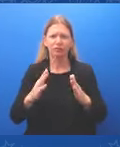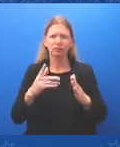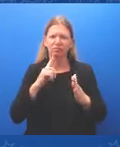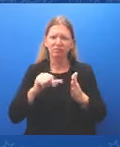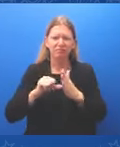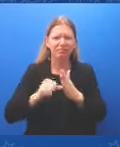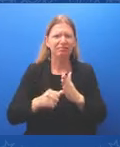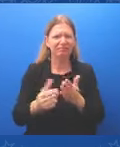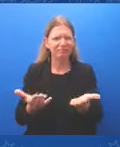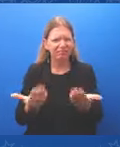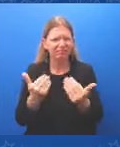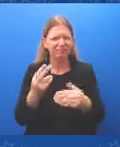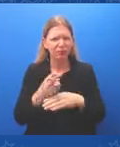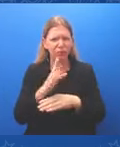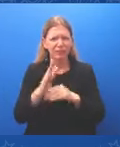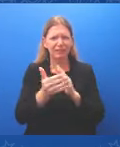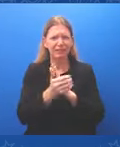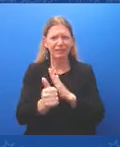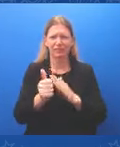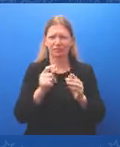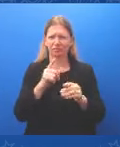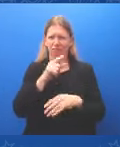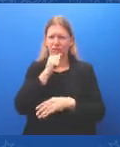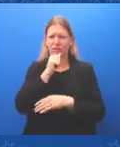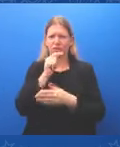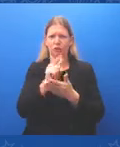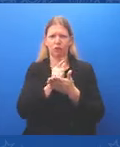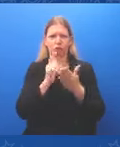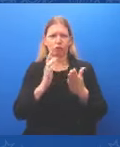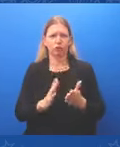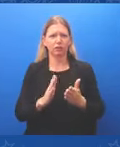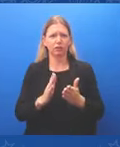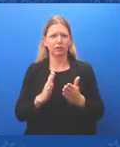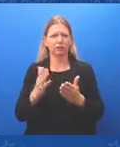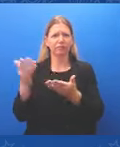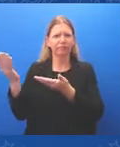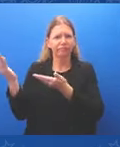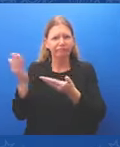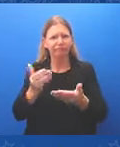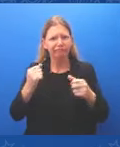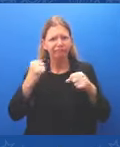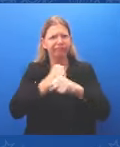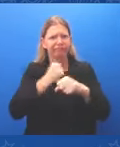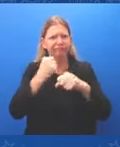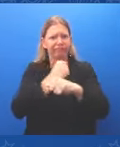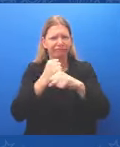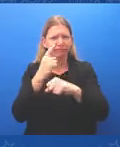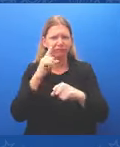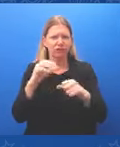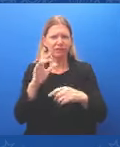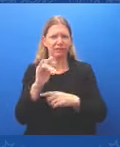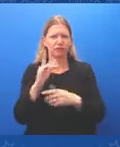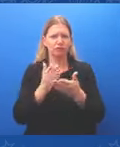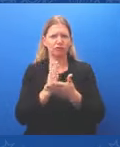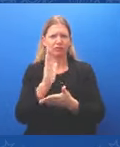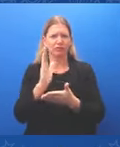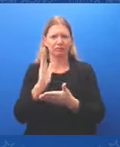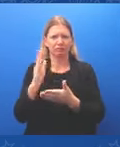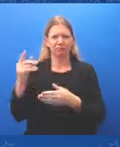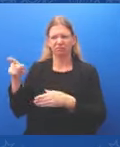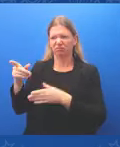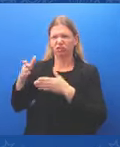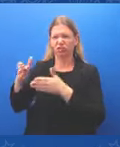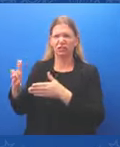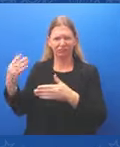from the streets and into the courtrooms in America. It was from that meeting that the Lawyers Committee for Civil Rights was formed. For the past 60 years